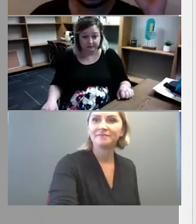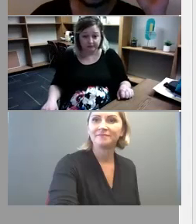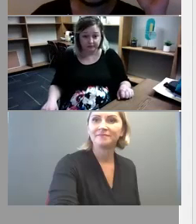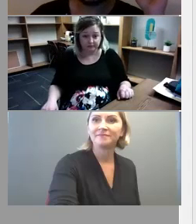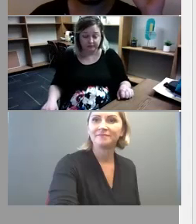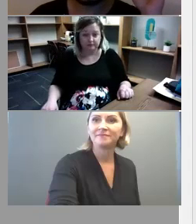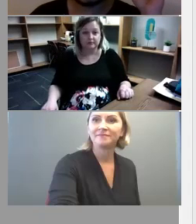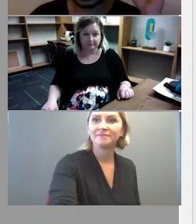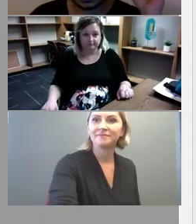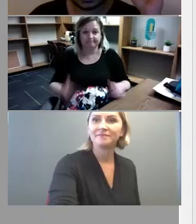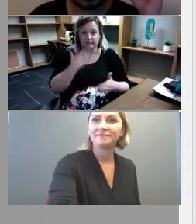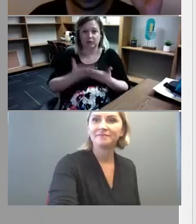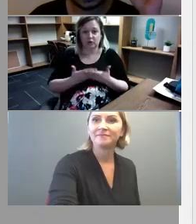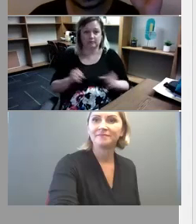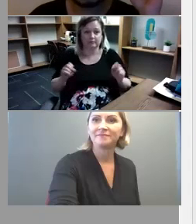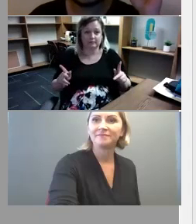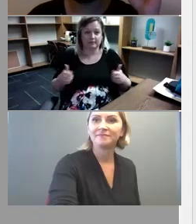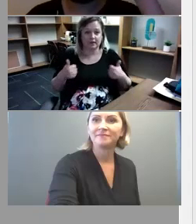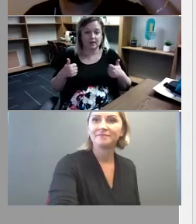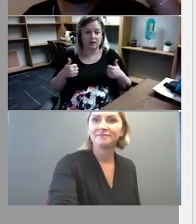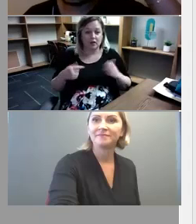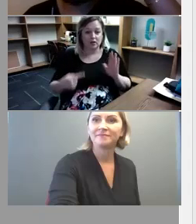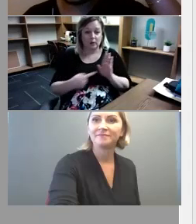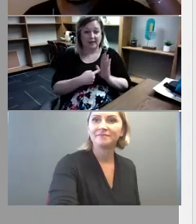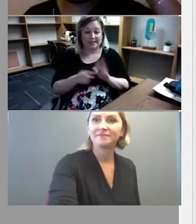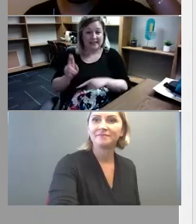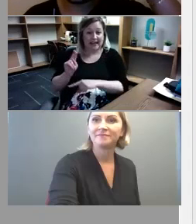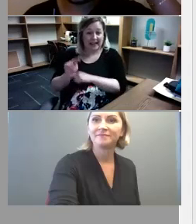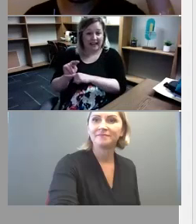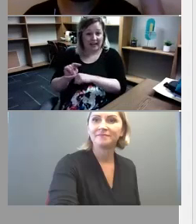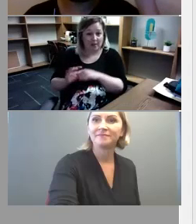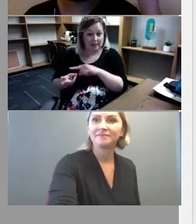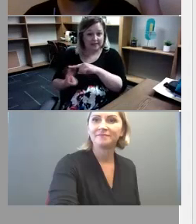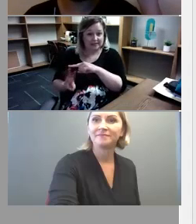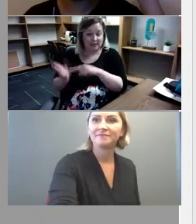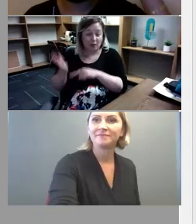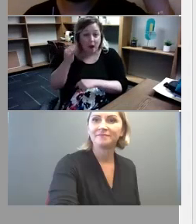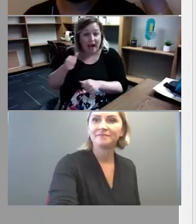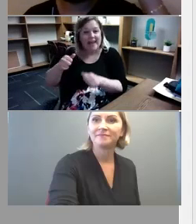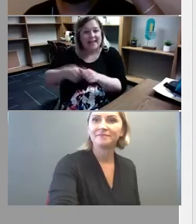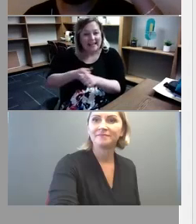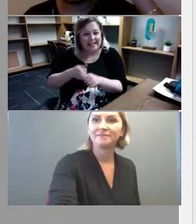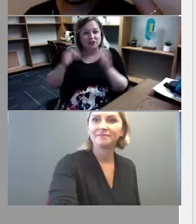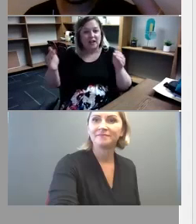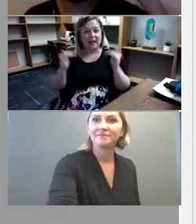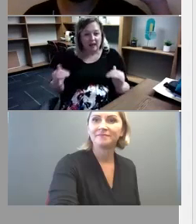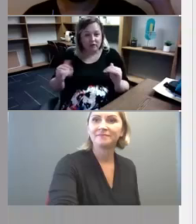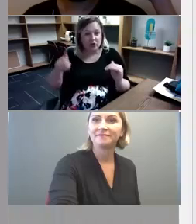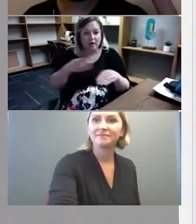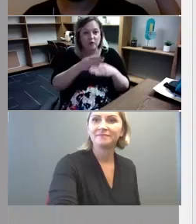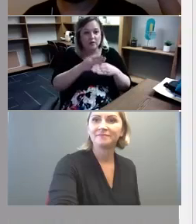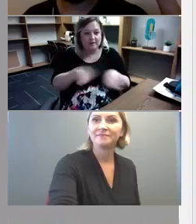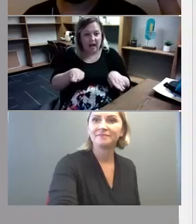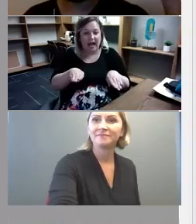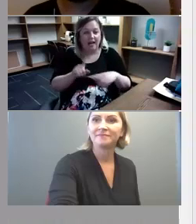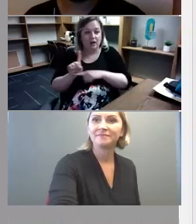Cool. So this is n by 16 because every time we are dividing it into quarters, right? So this becomes n by 4 becomes n by 16,